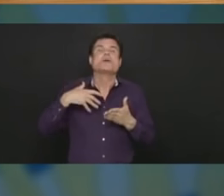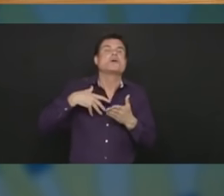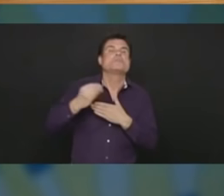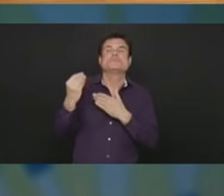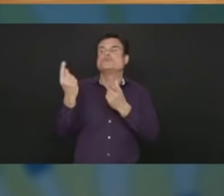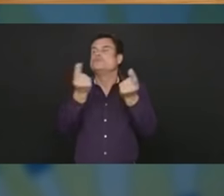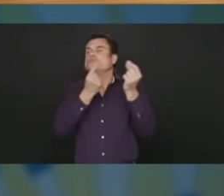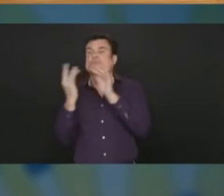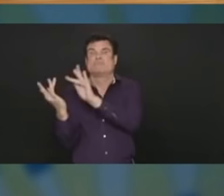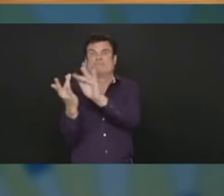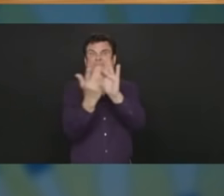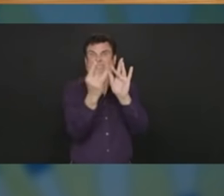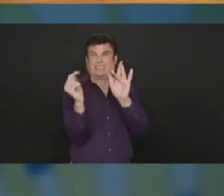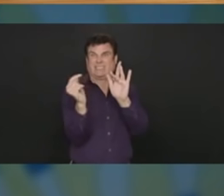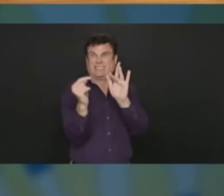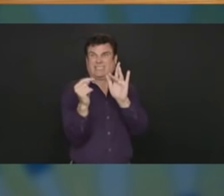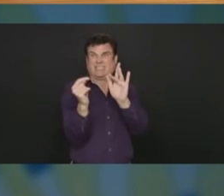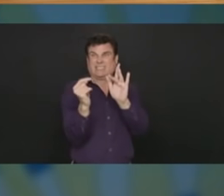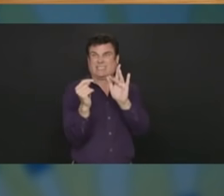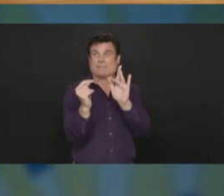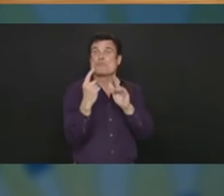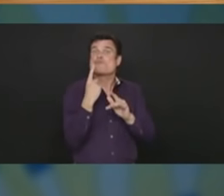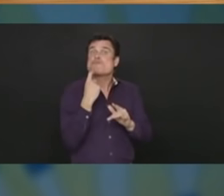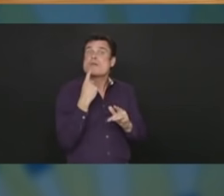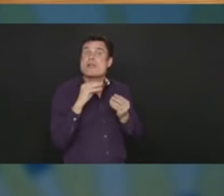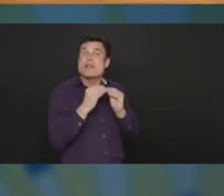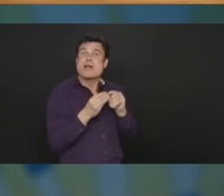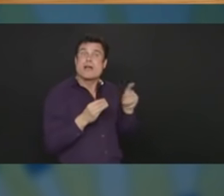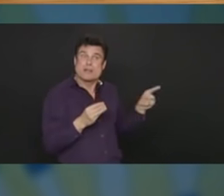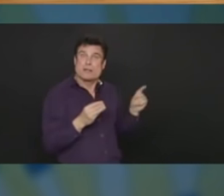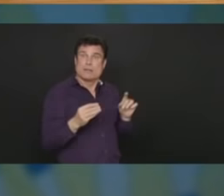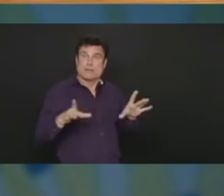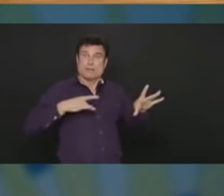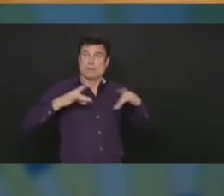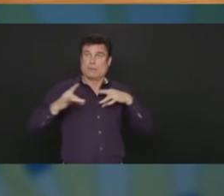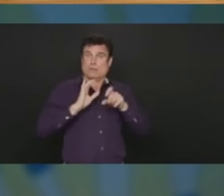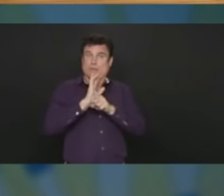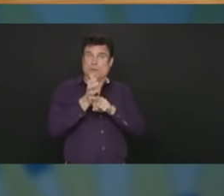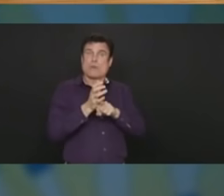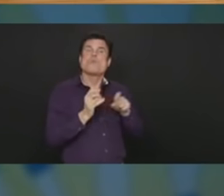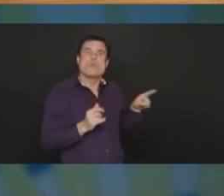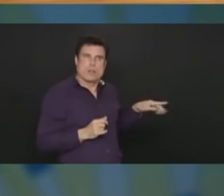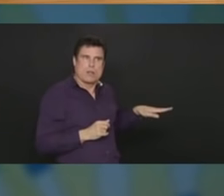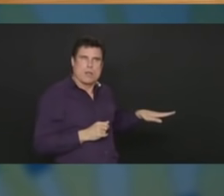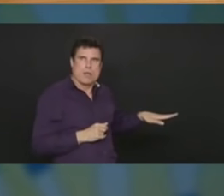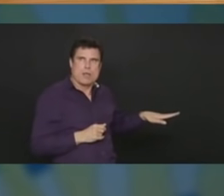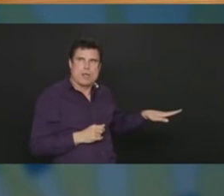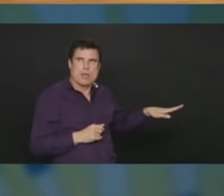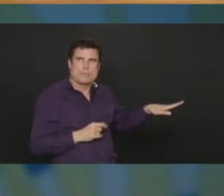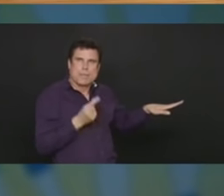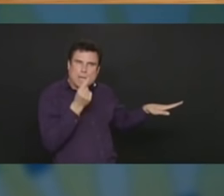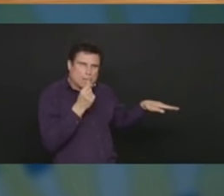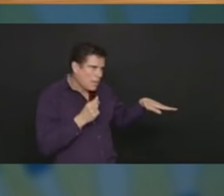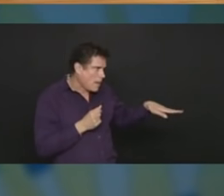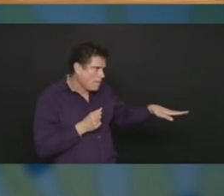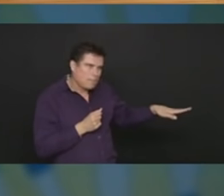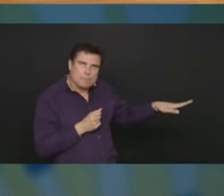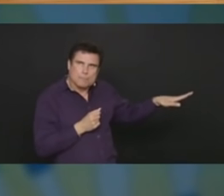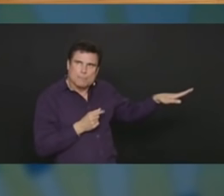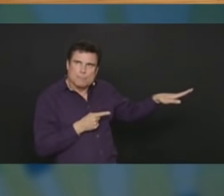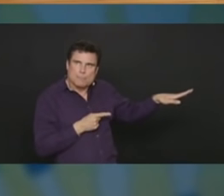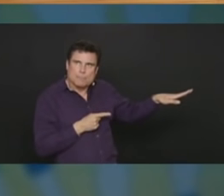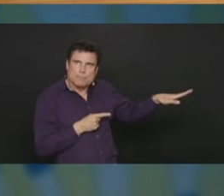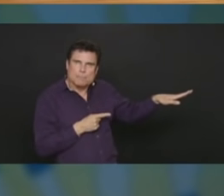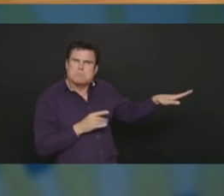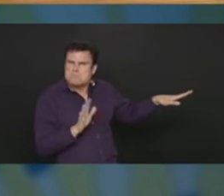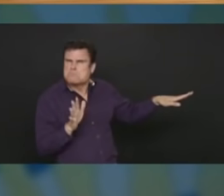surge in our community to be able to manage that. And there are things that we can do that make these types of contacts, the increased